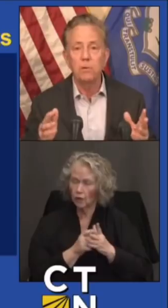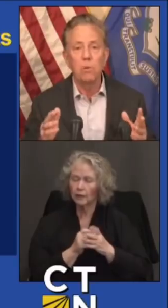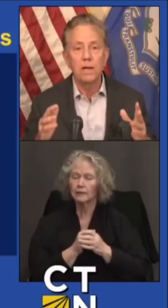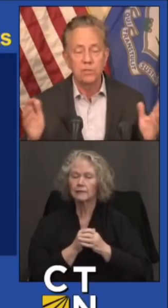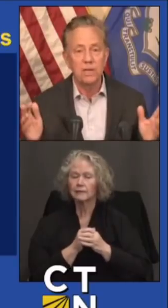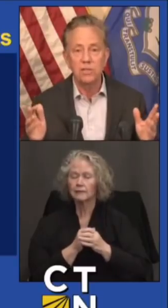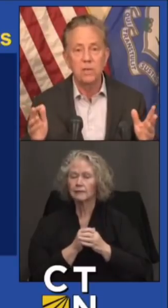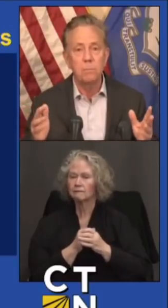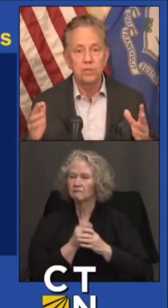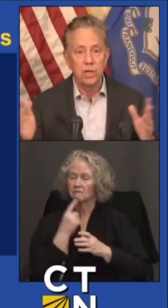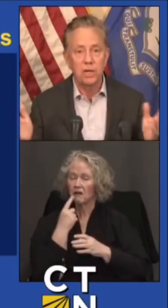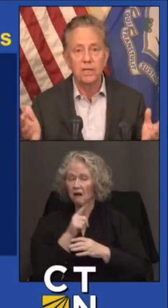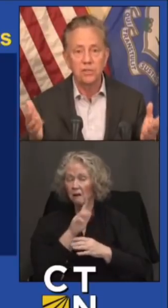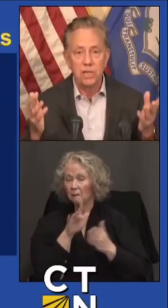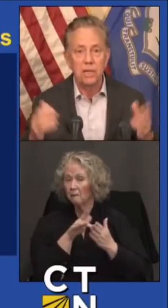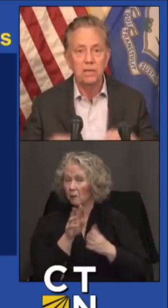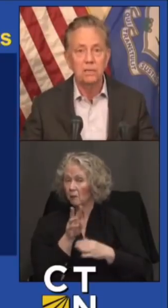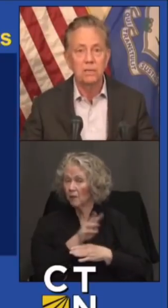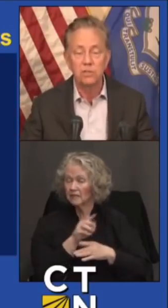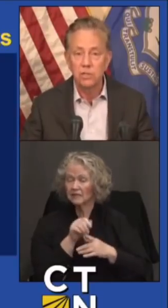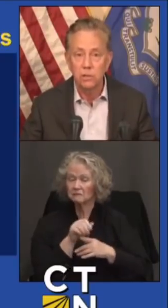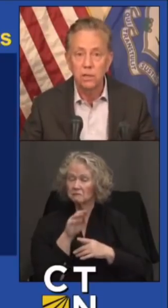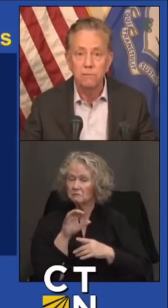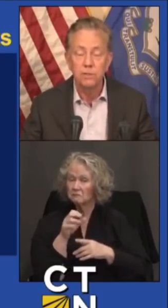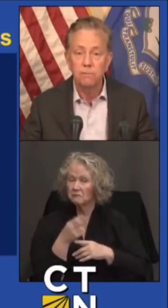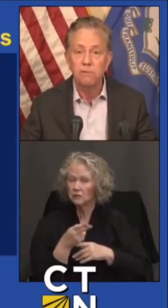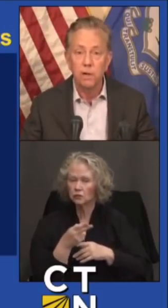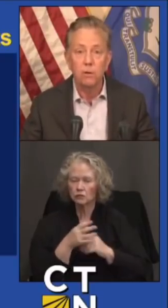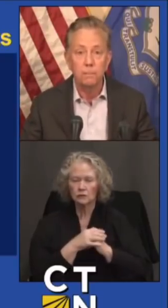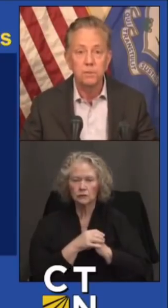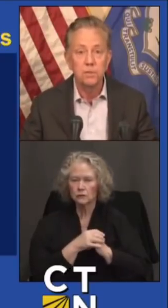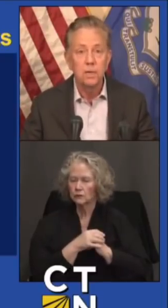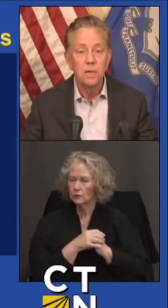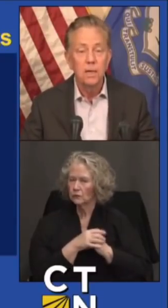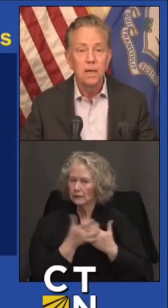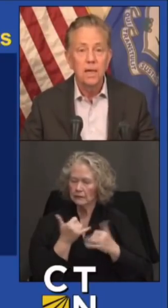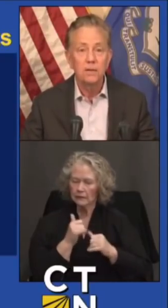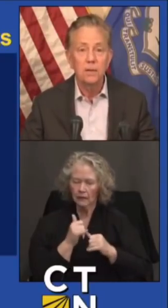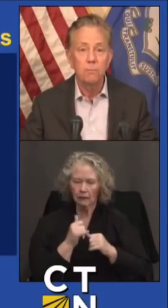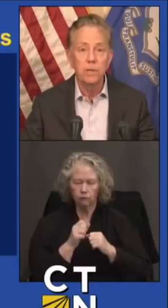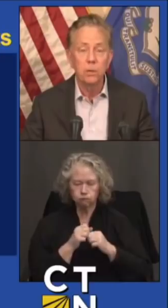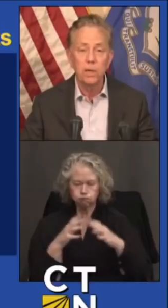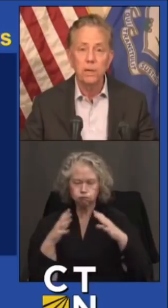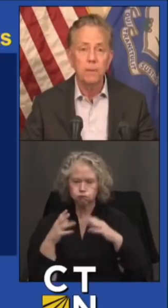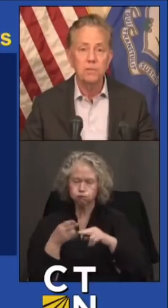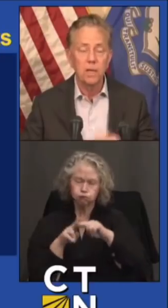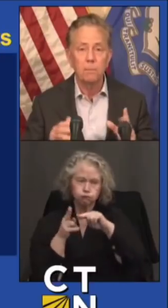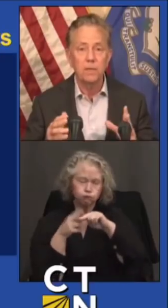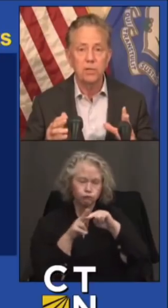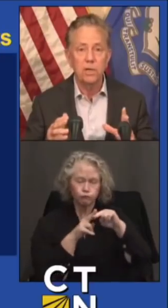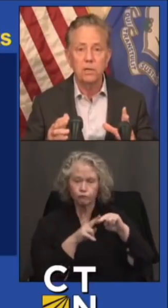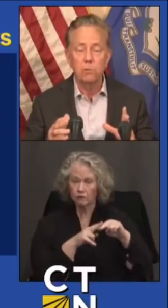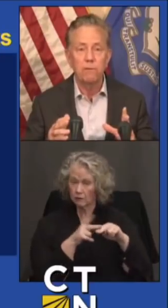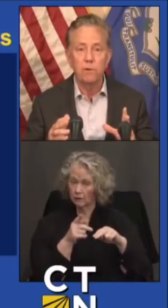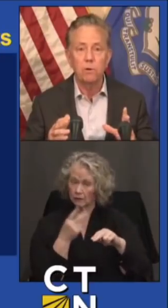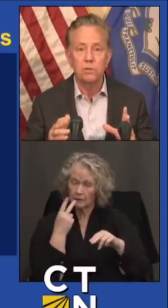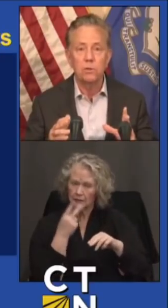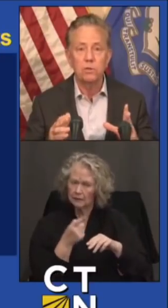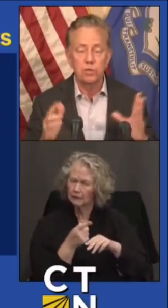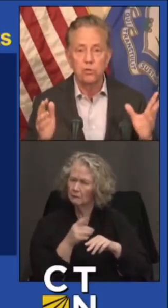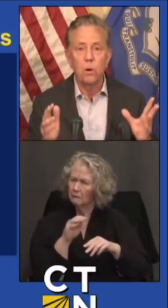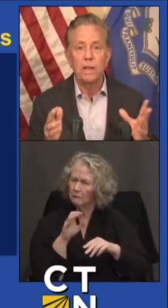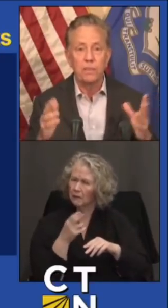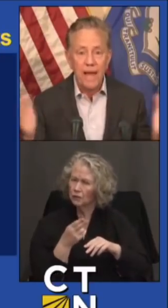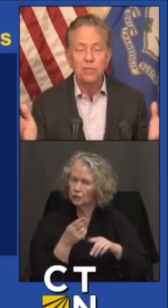the Midwest. I see Michigan. I see there's still some flare-ups. And when you look at a place like Michigan, you really focus